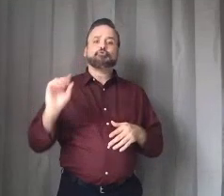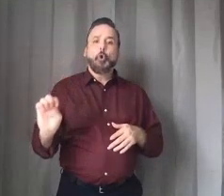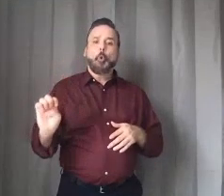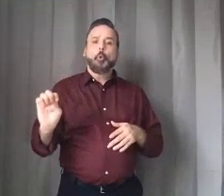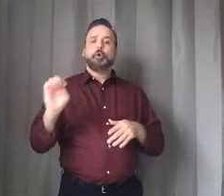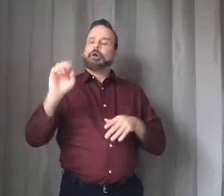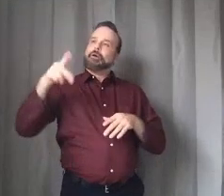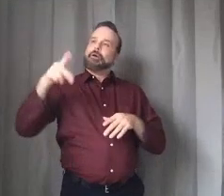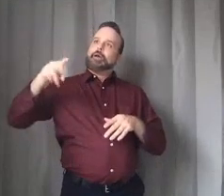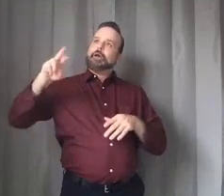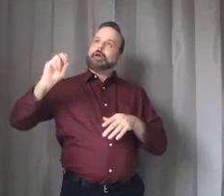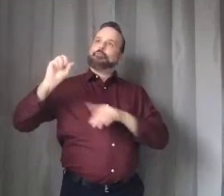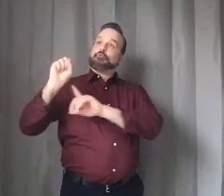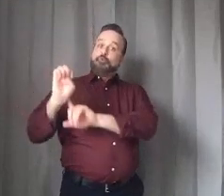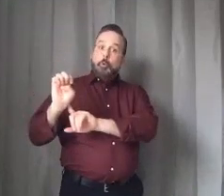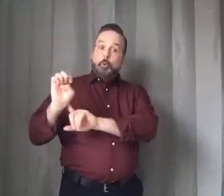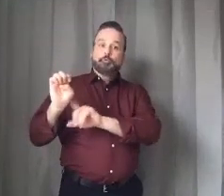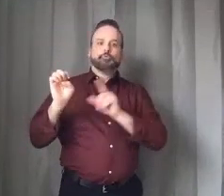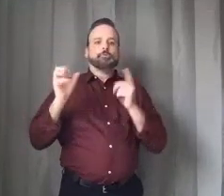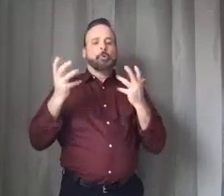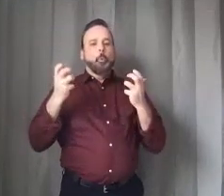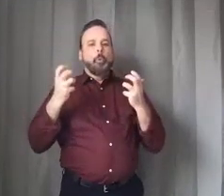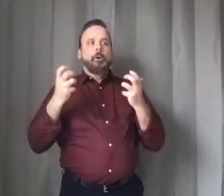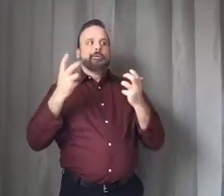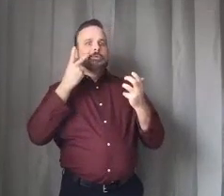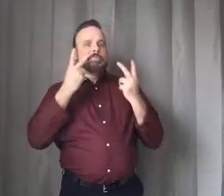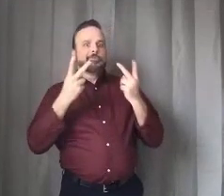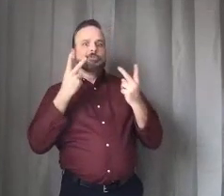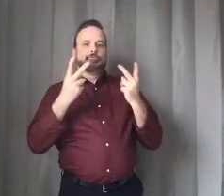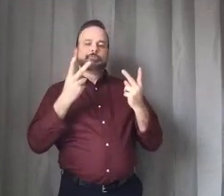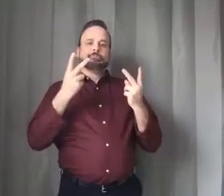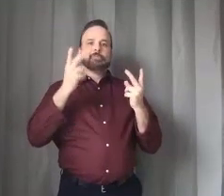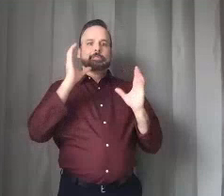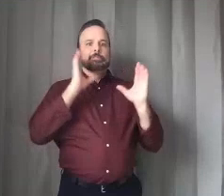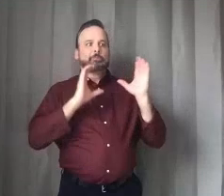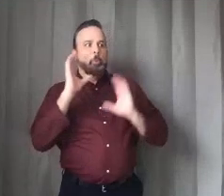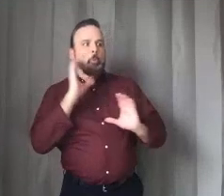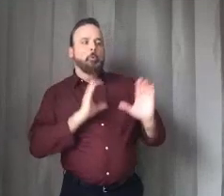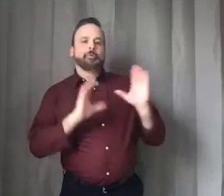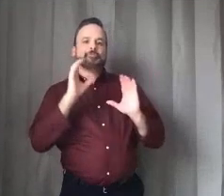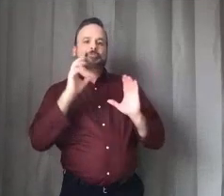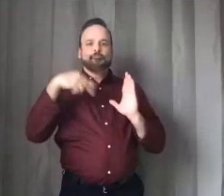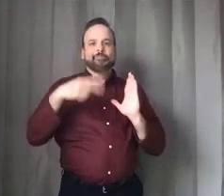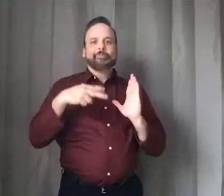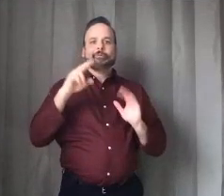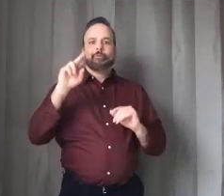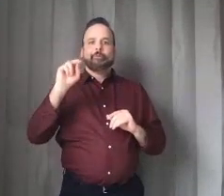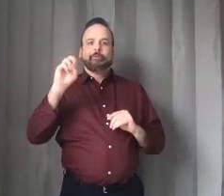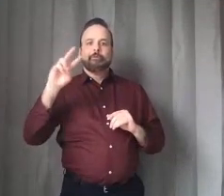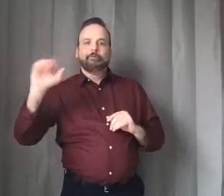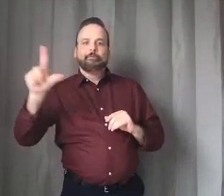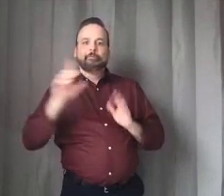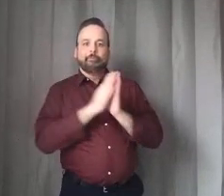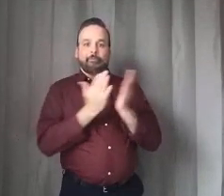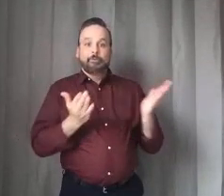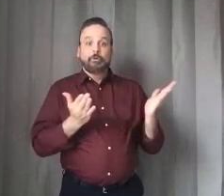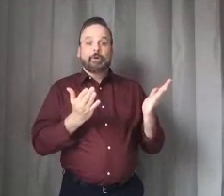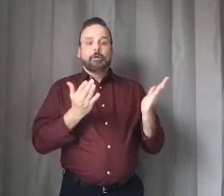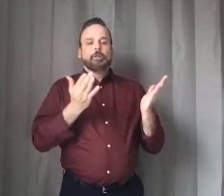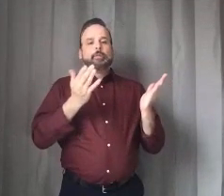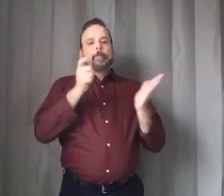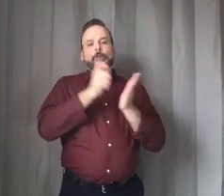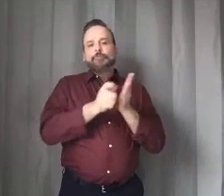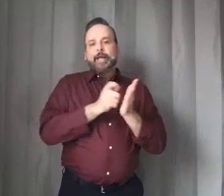explore in novel form. So I think that's important. Writing, studying